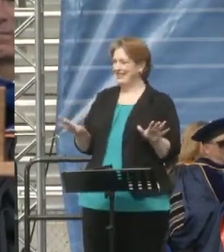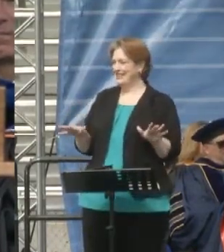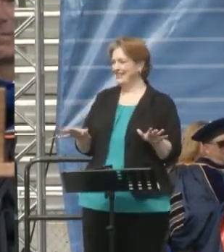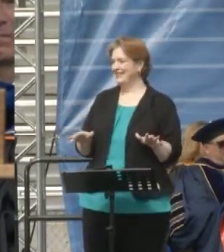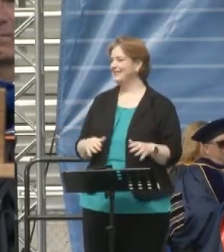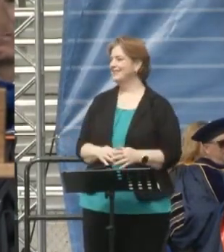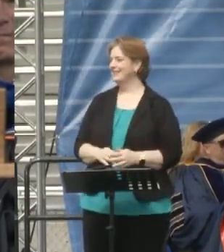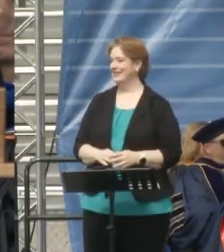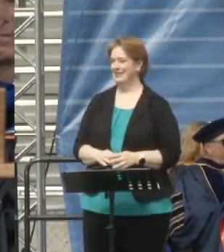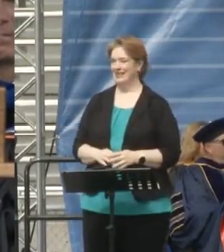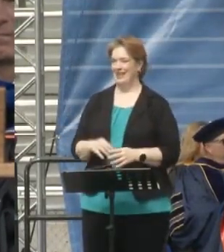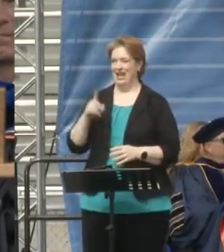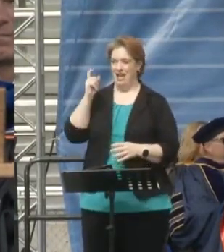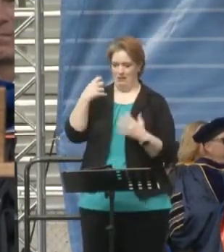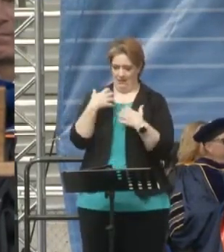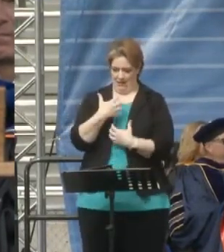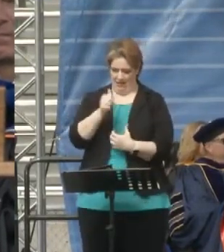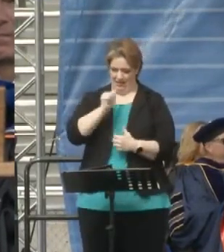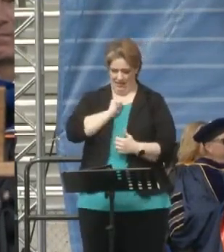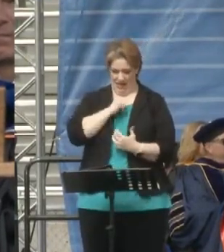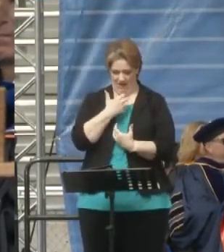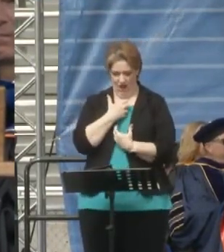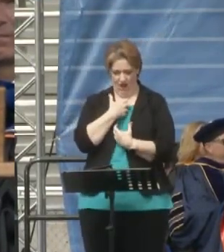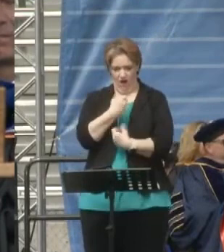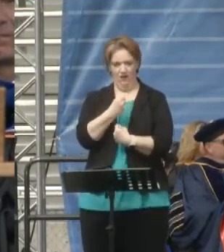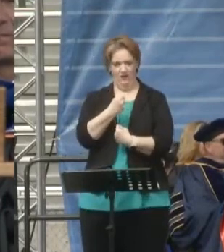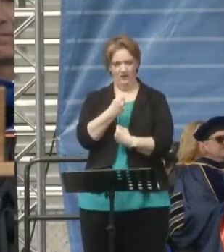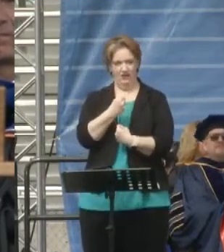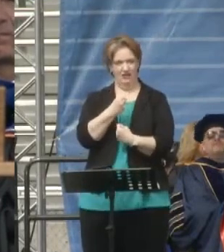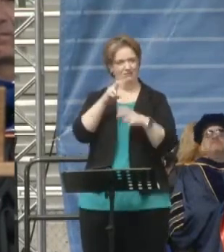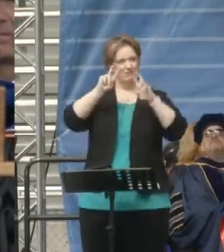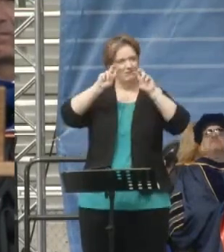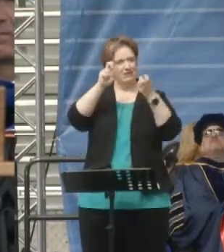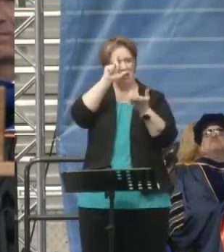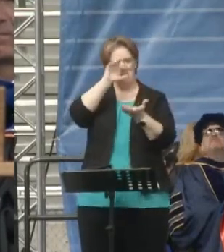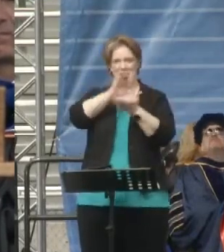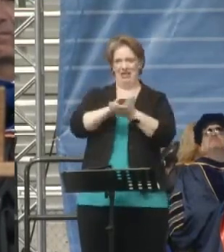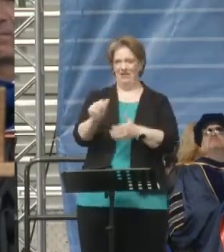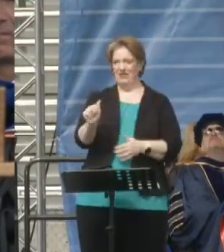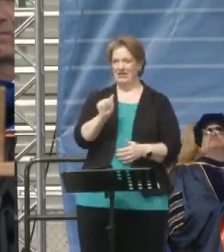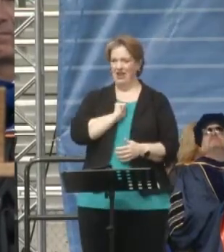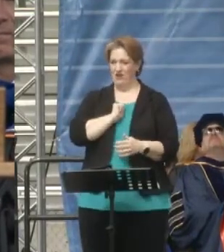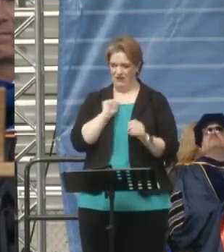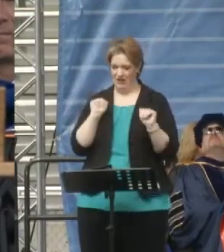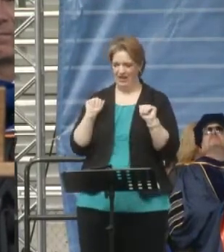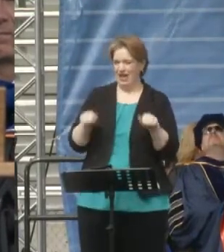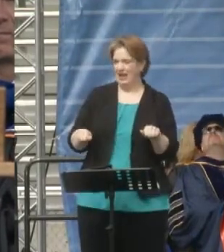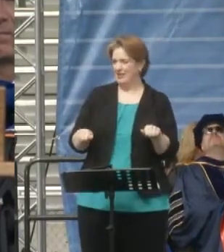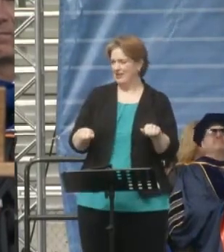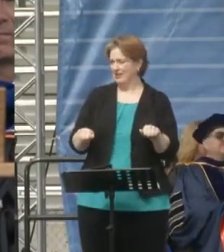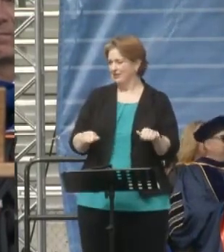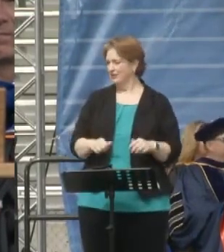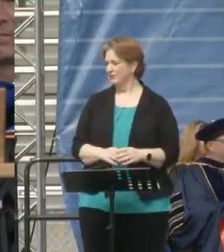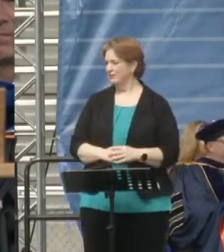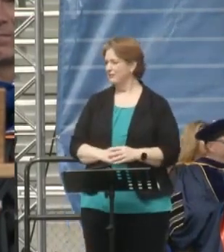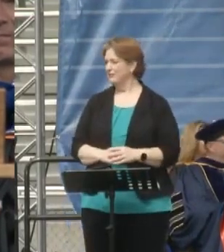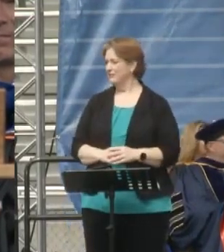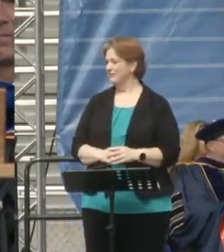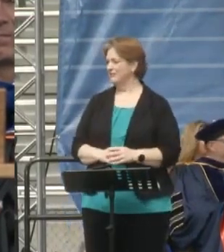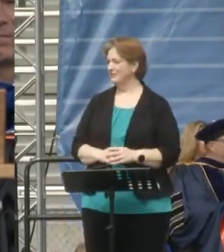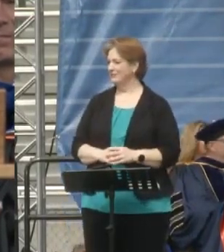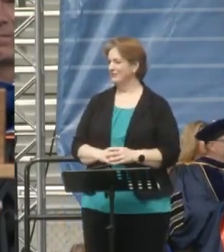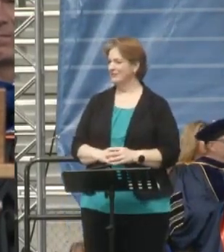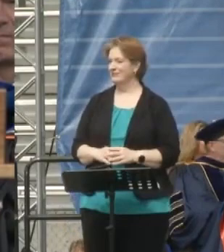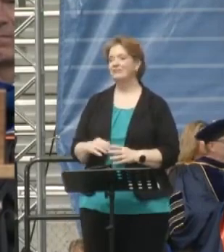believe in yourself. Believe in yourself. My college years hold a special place in